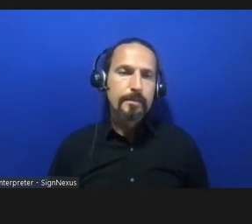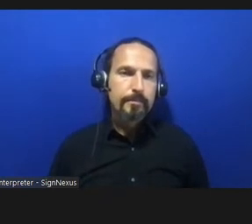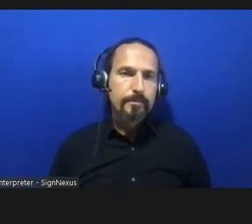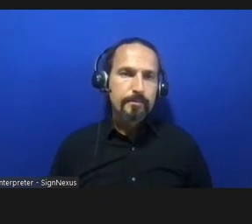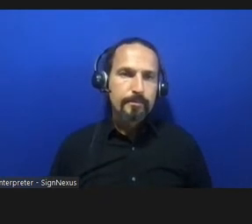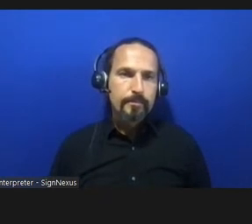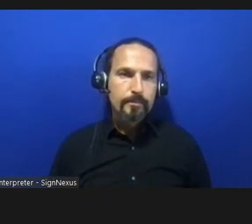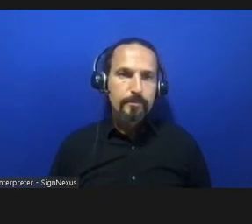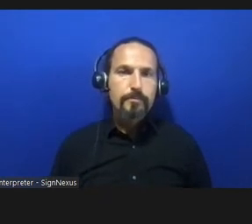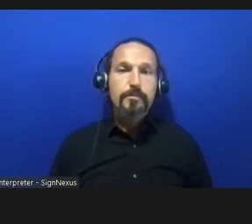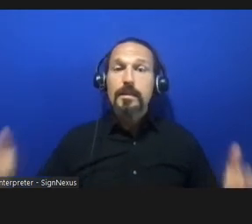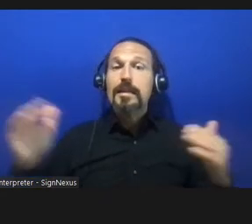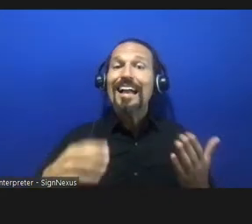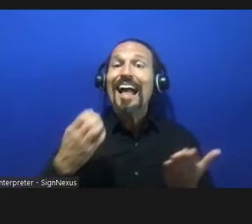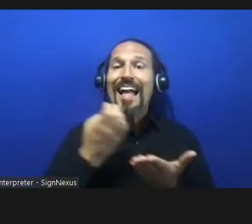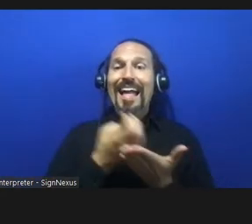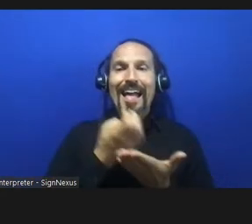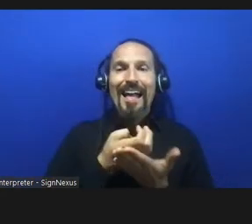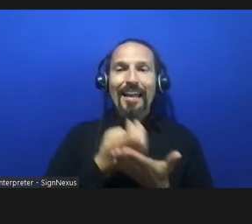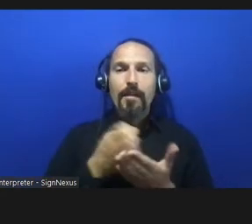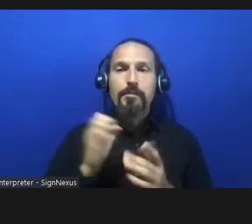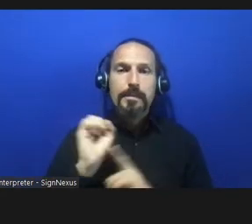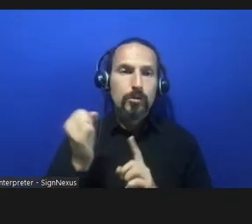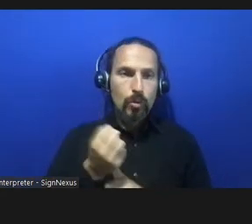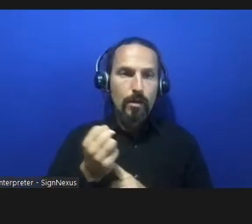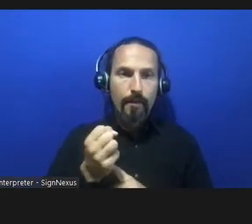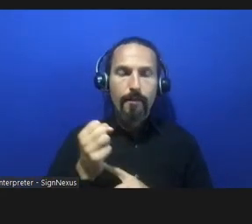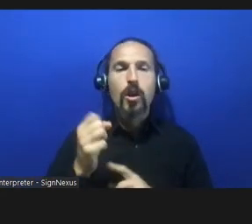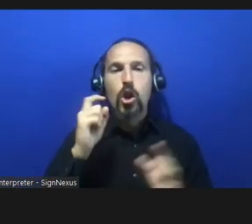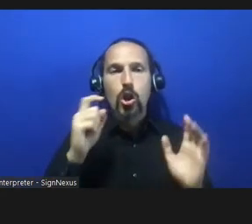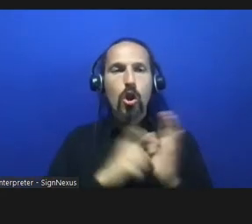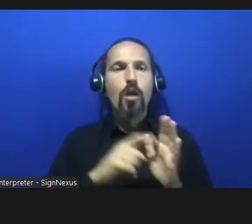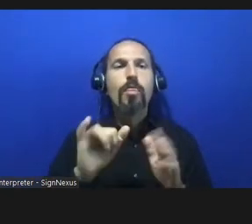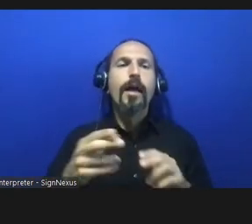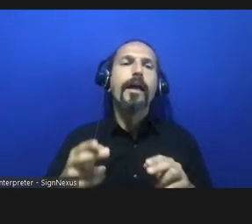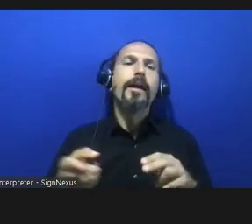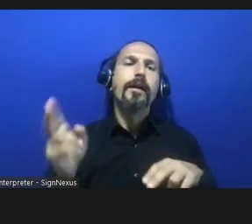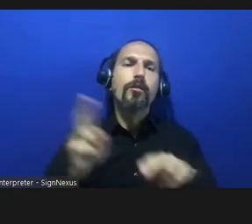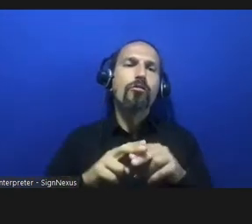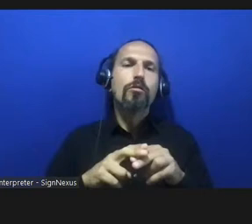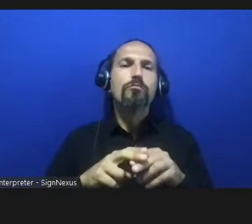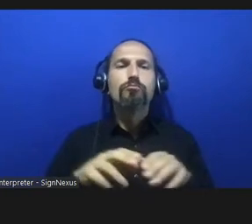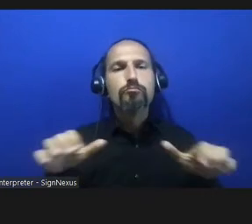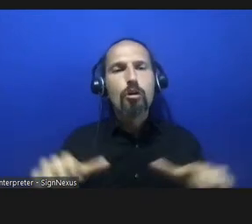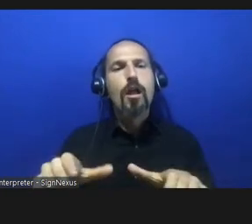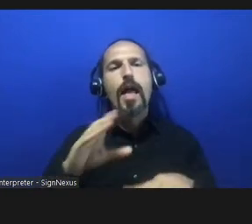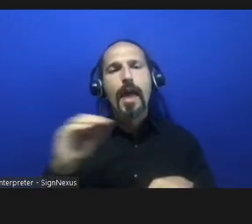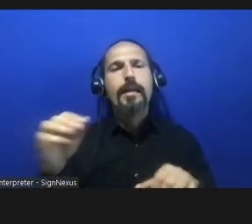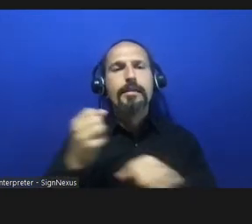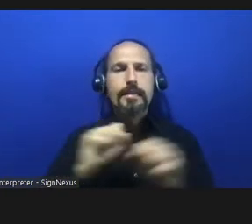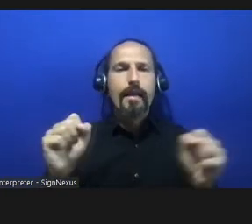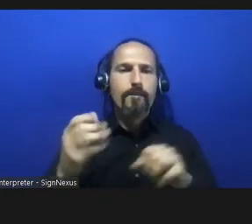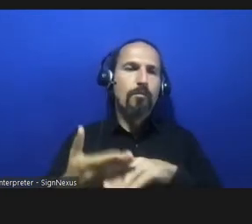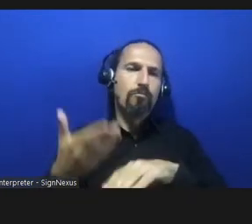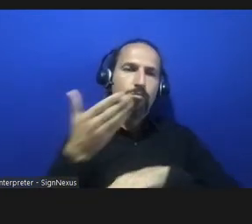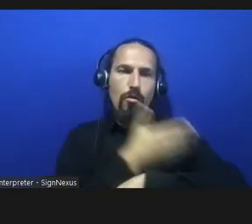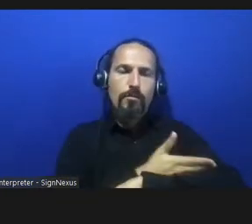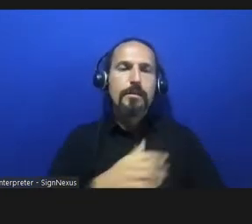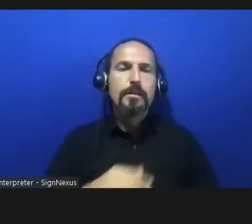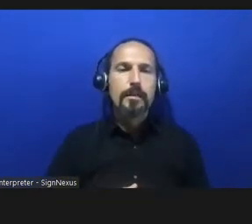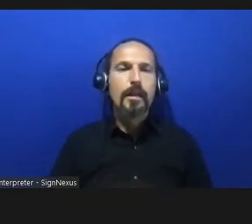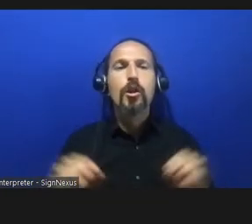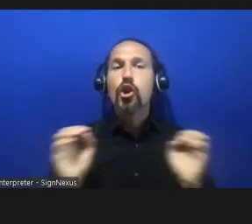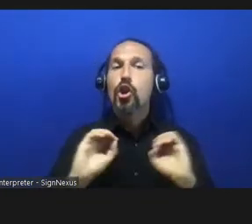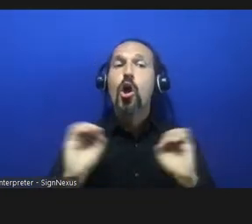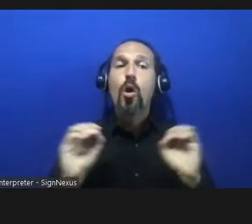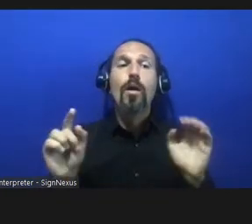economic conditions found increased productivity as well as safety improvements there were no